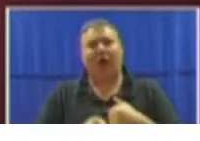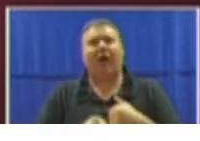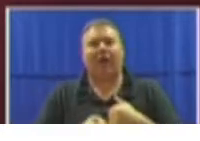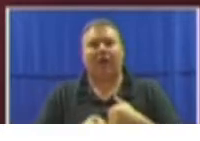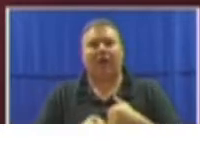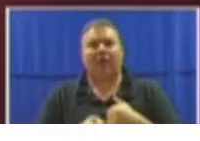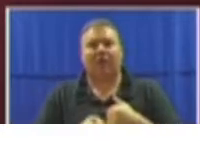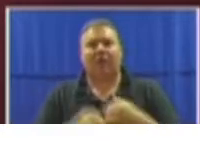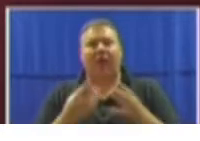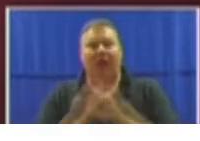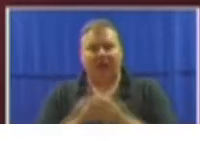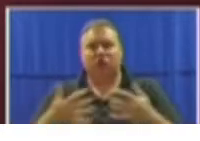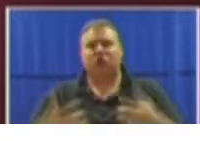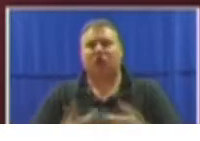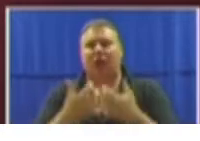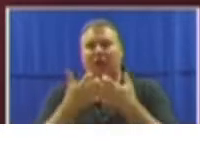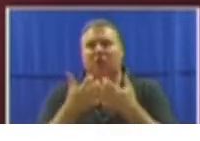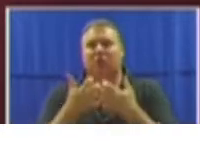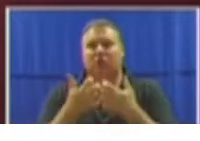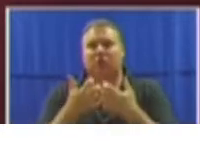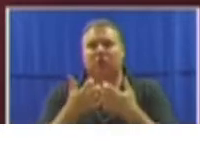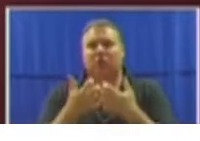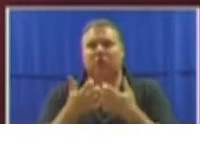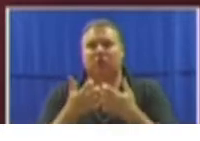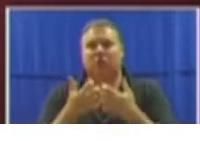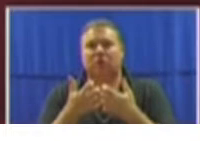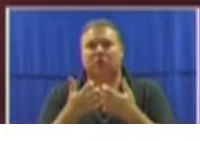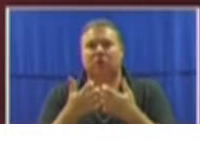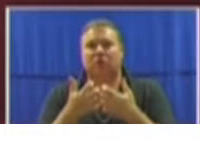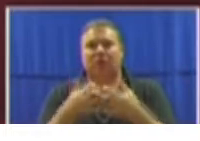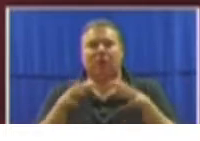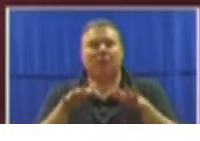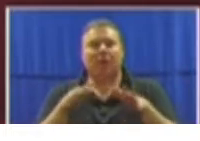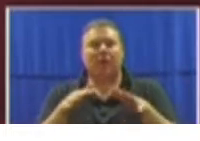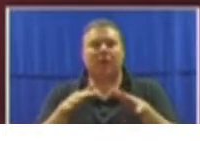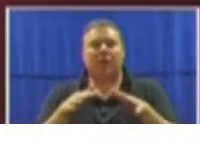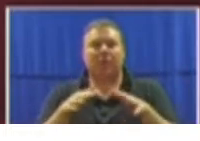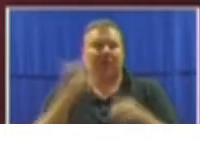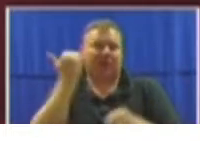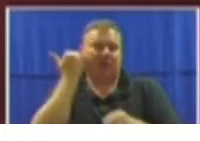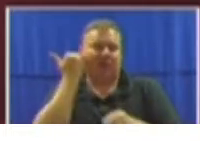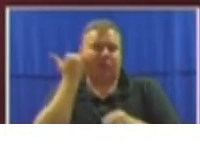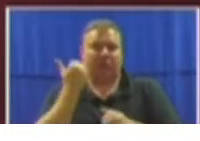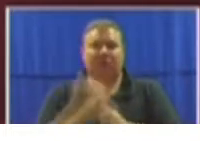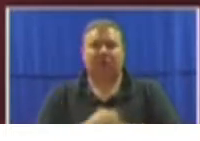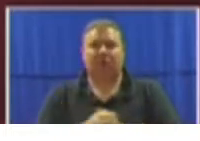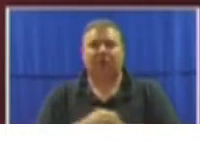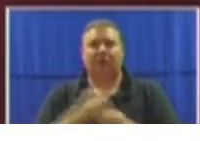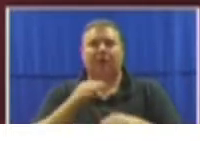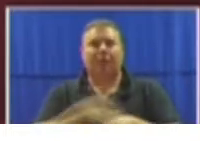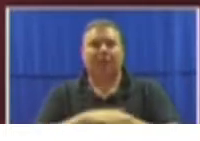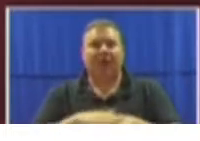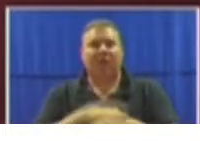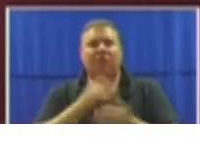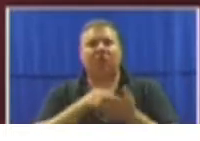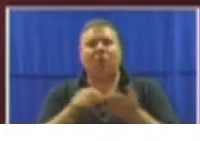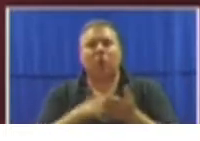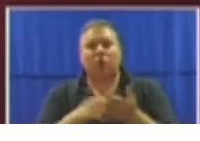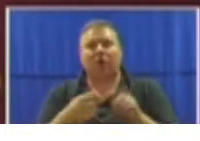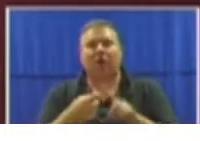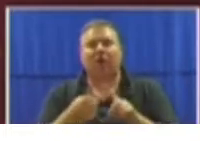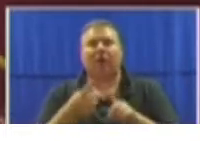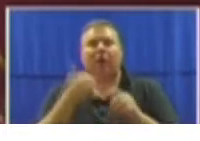effectively challenging the legitimacy of a people's movement to govern, based on the vote and mandate of the